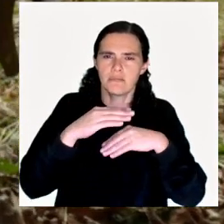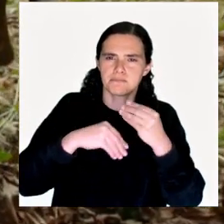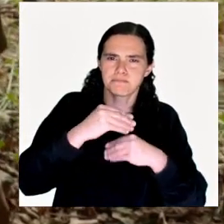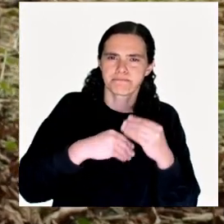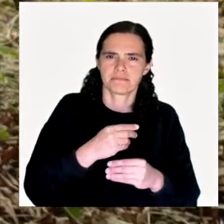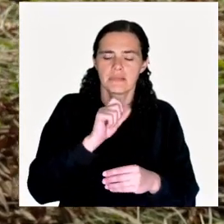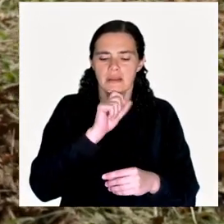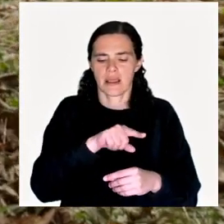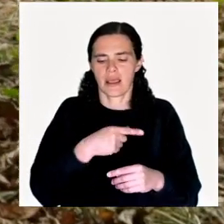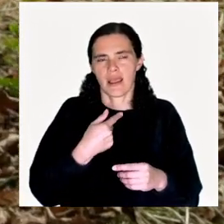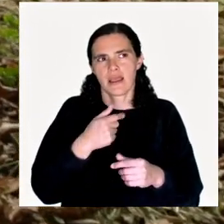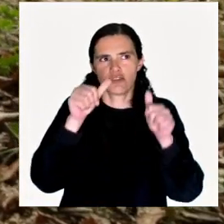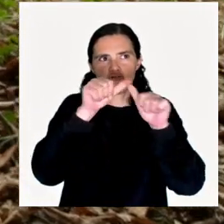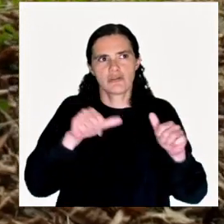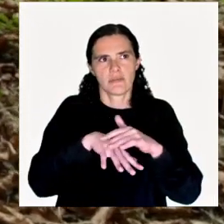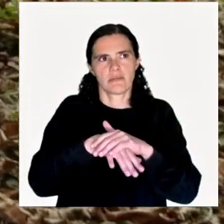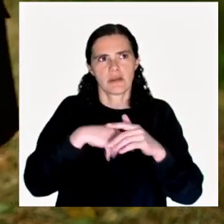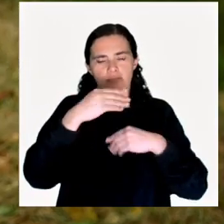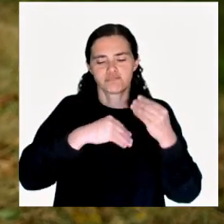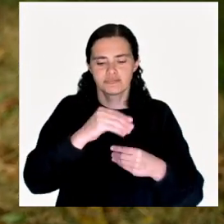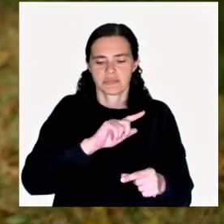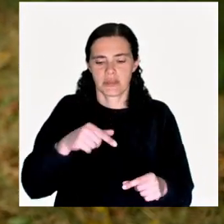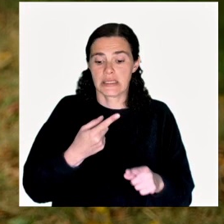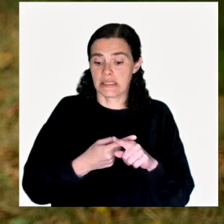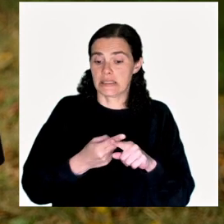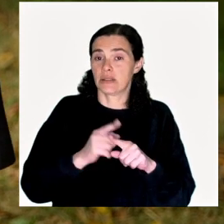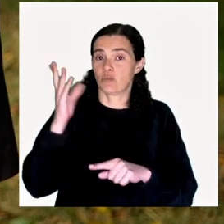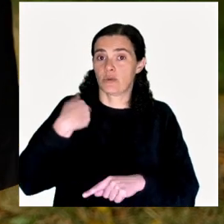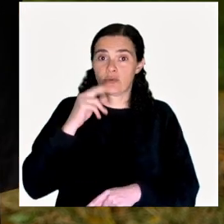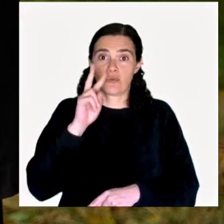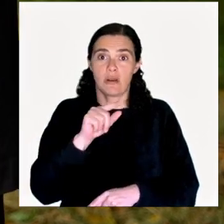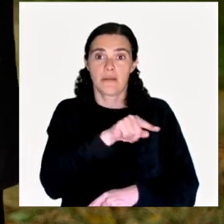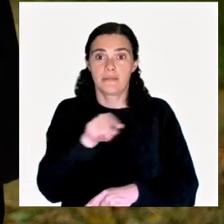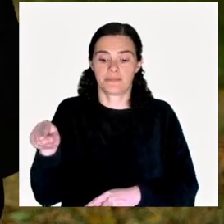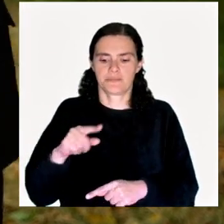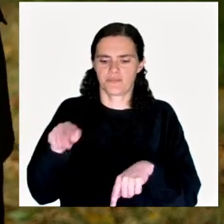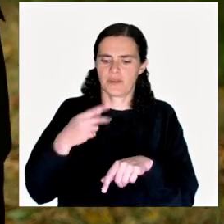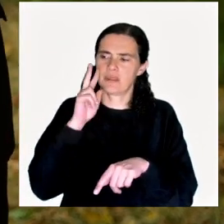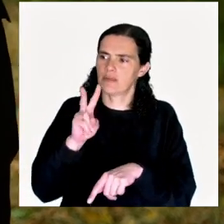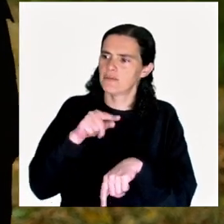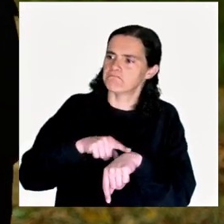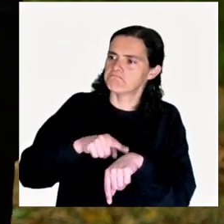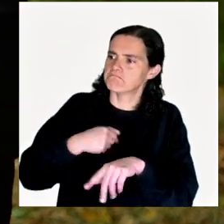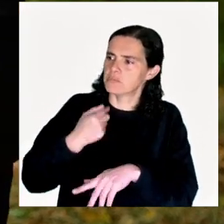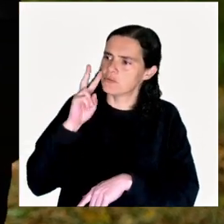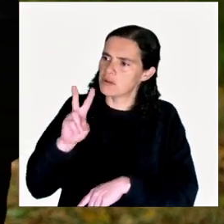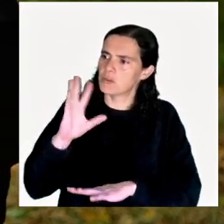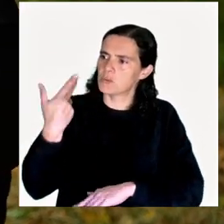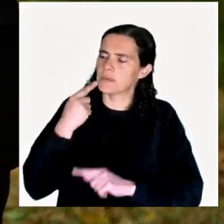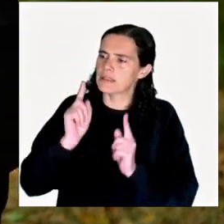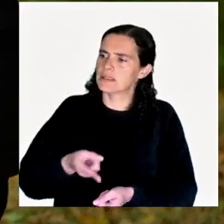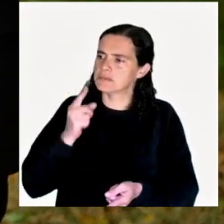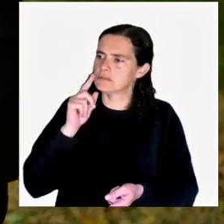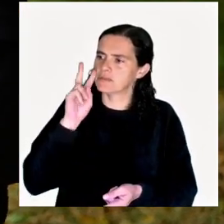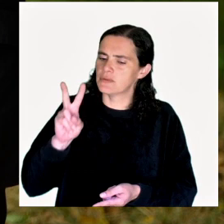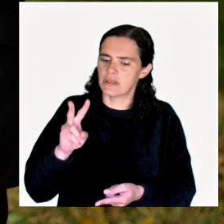system, an hybrid root system. And actually it's quite interesting because when you look at them, when you spend time with them, you start to see this